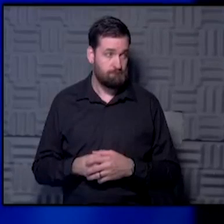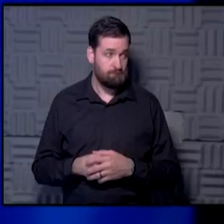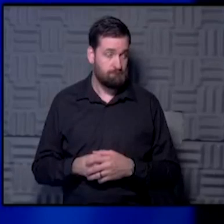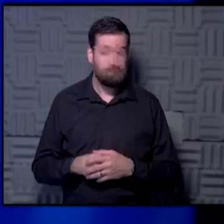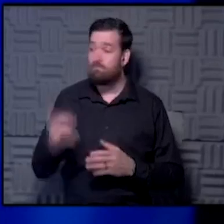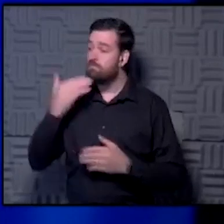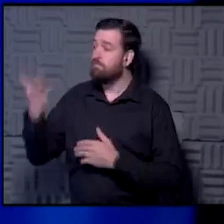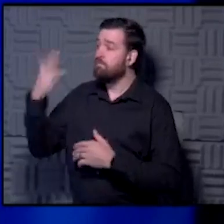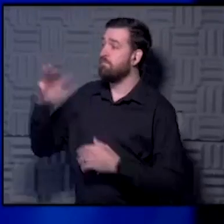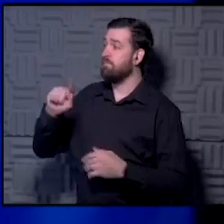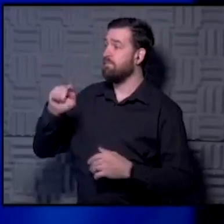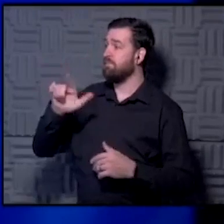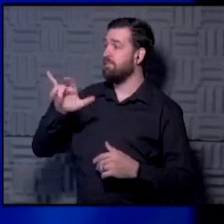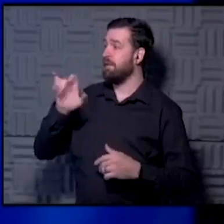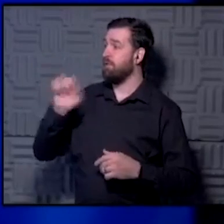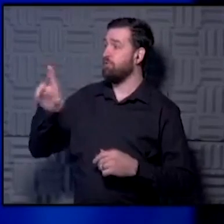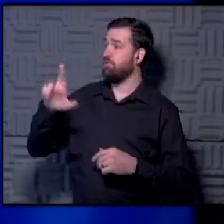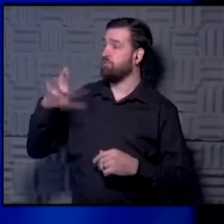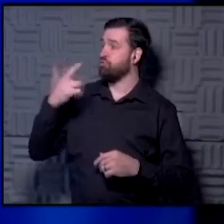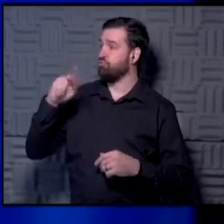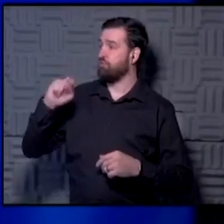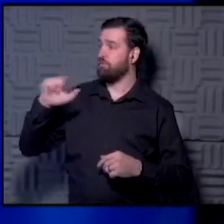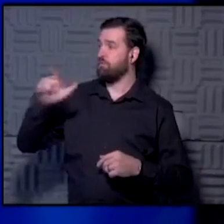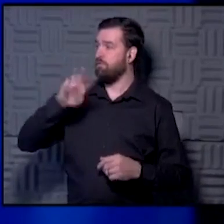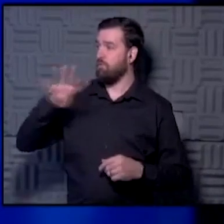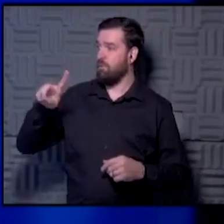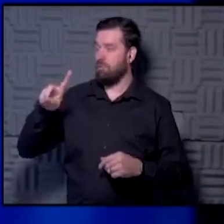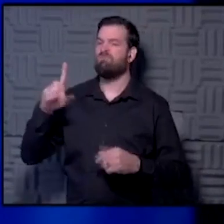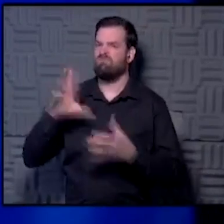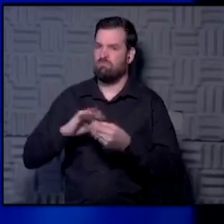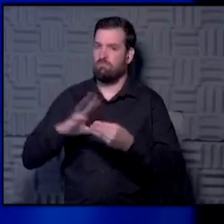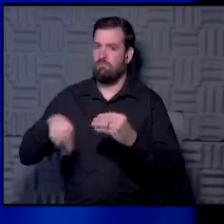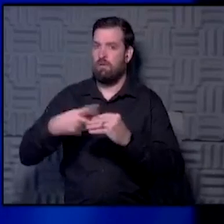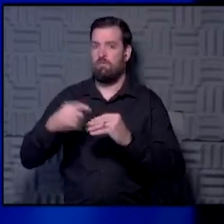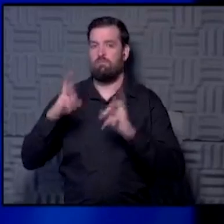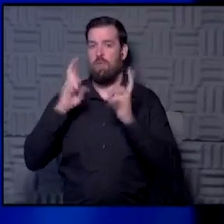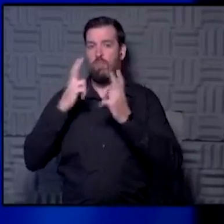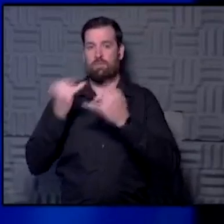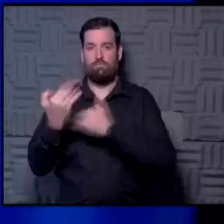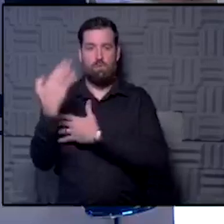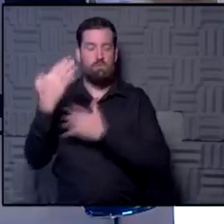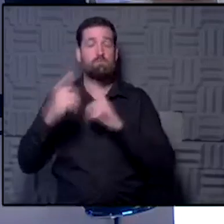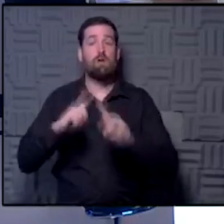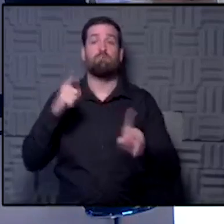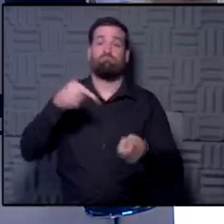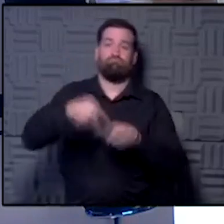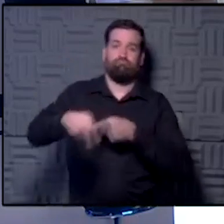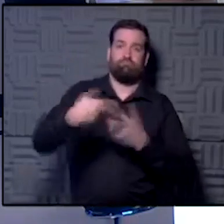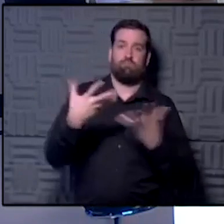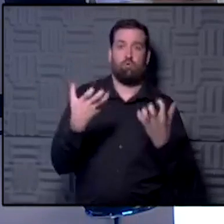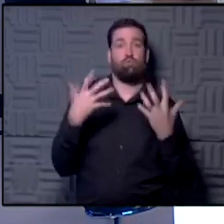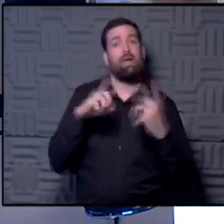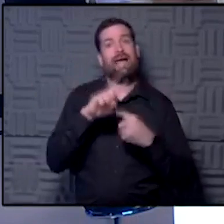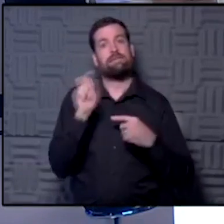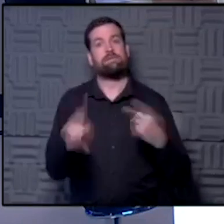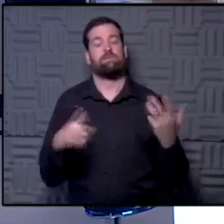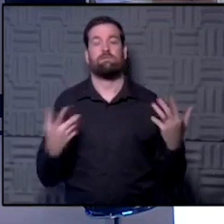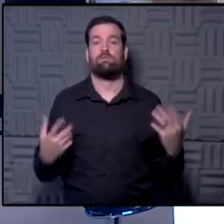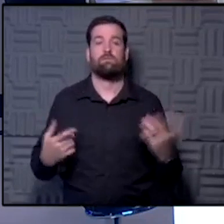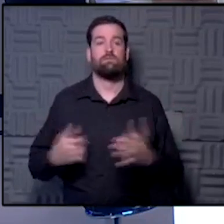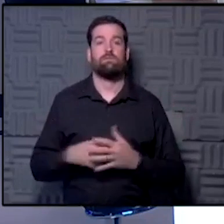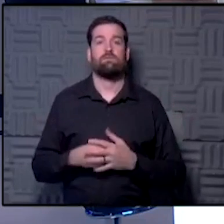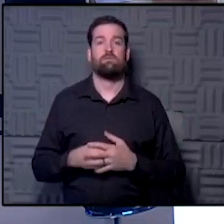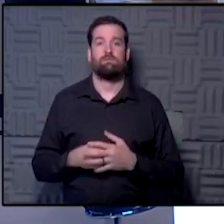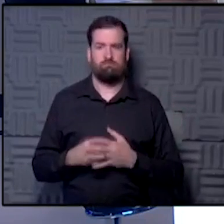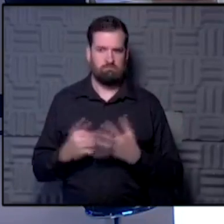Good morning, guys. It's Taylor at Channel 41. I know you're going to talk a lot about Halloween this morning, but the main thing I want to ask and that I